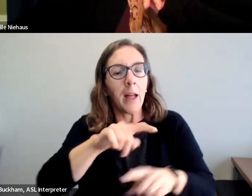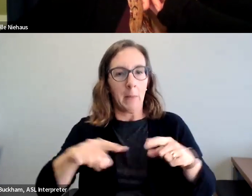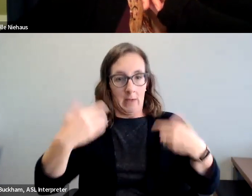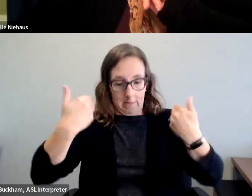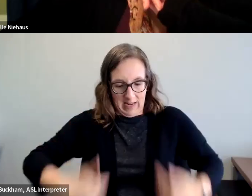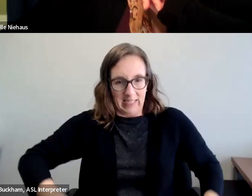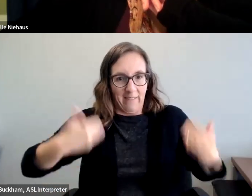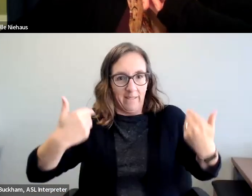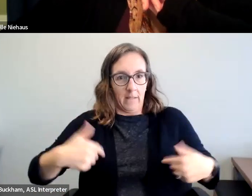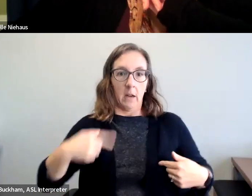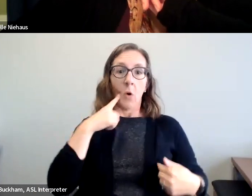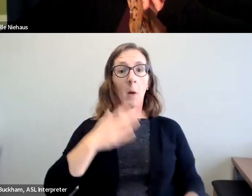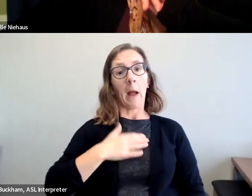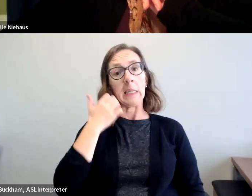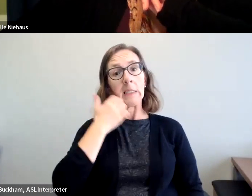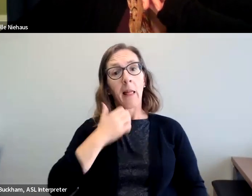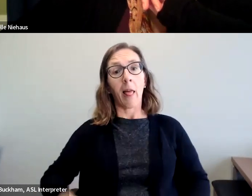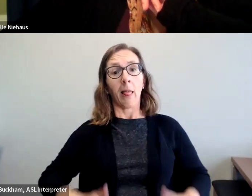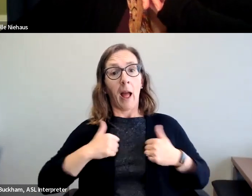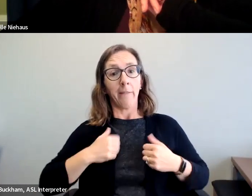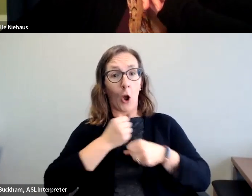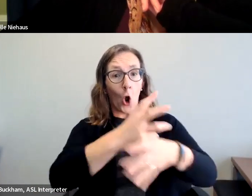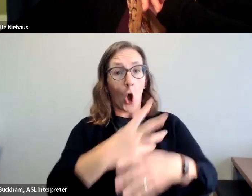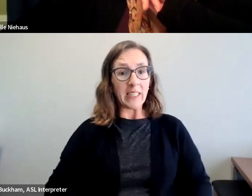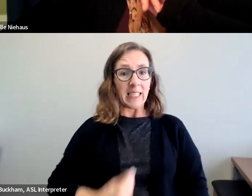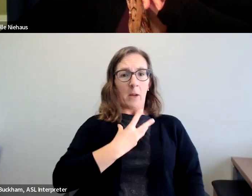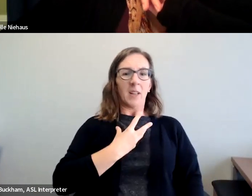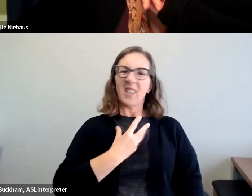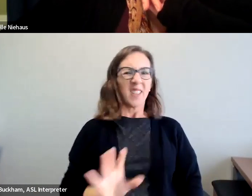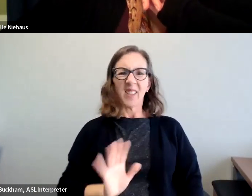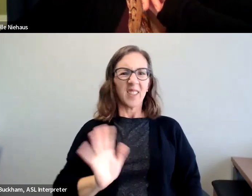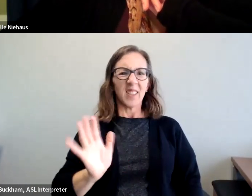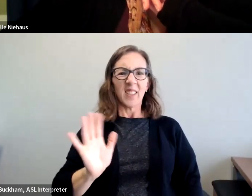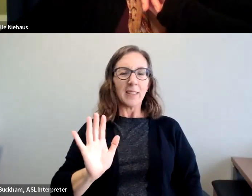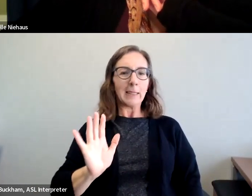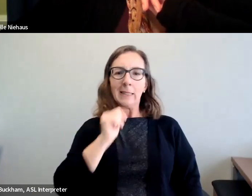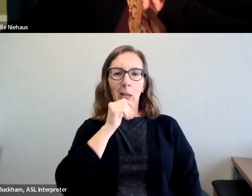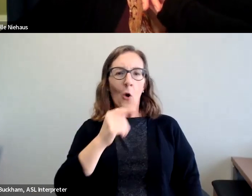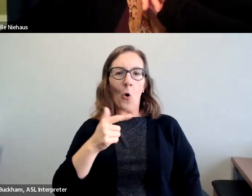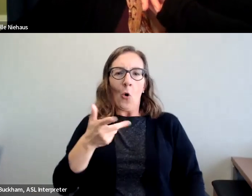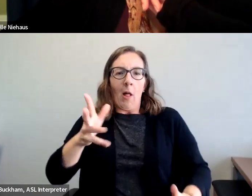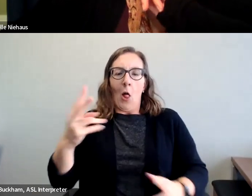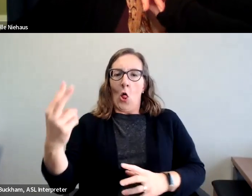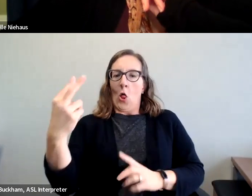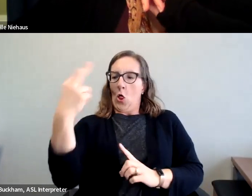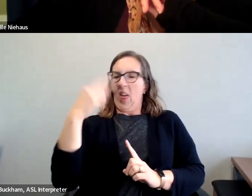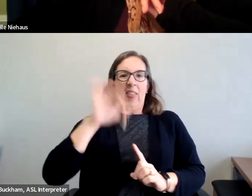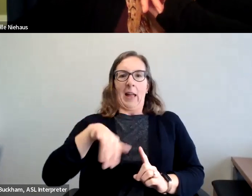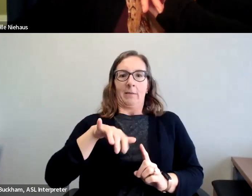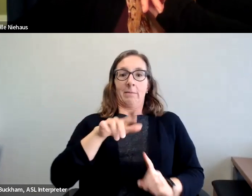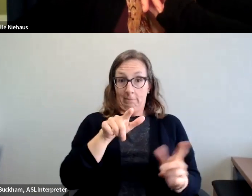myself, just for living my day-to-day life, I'm not inspiring. I'm not your champion. Don't use me in that way.